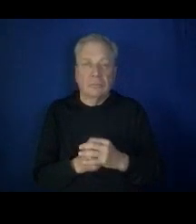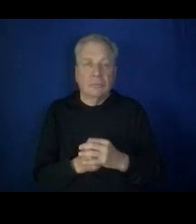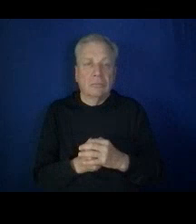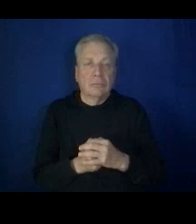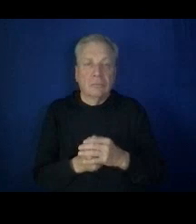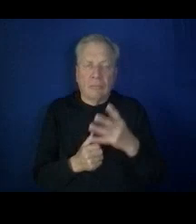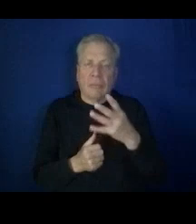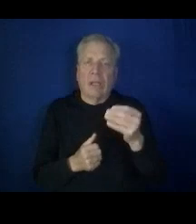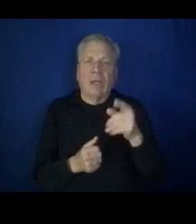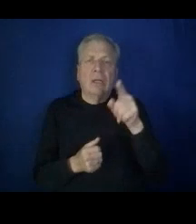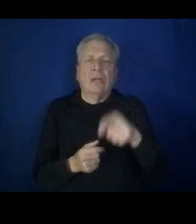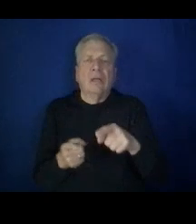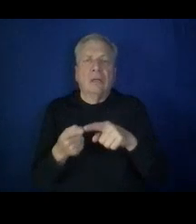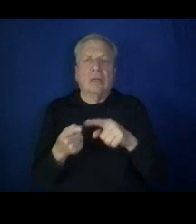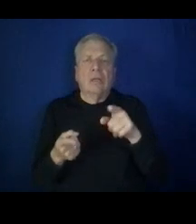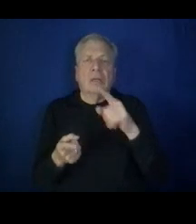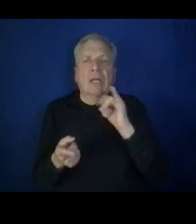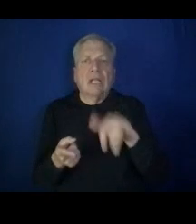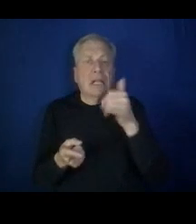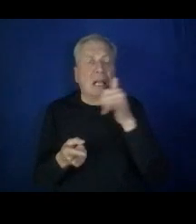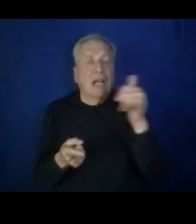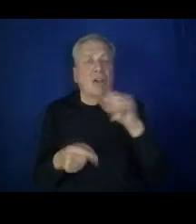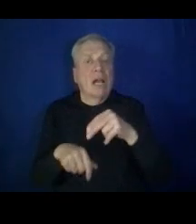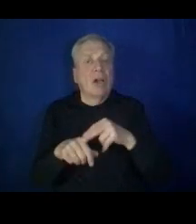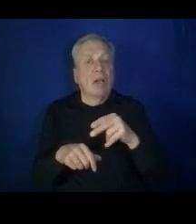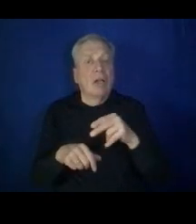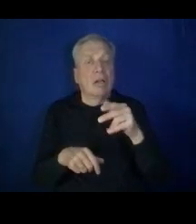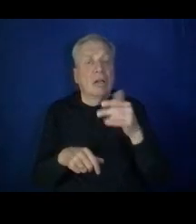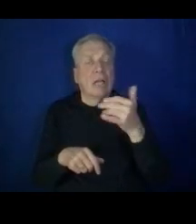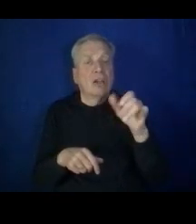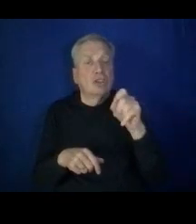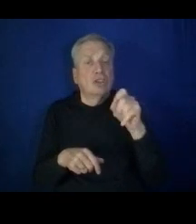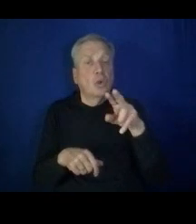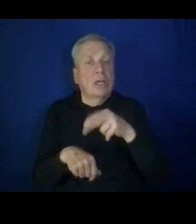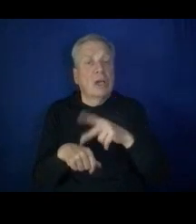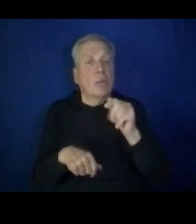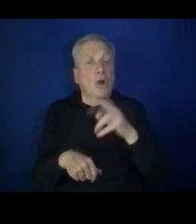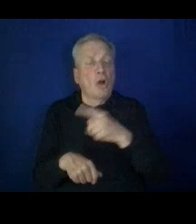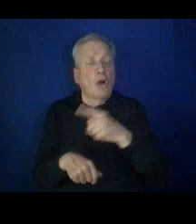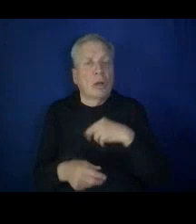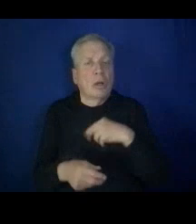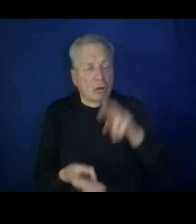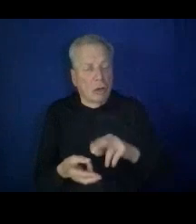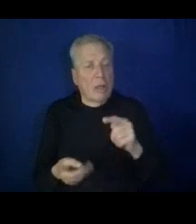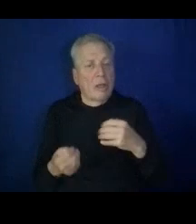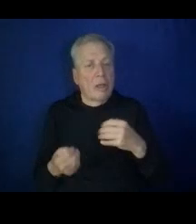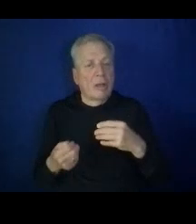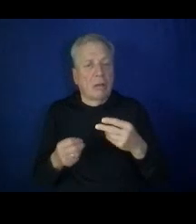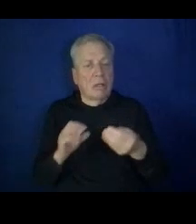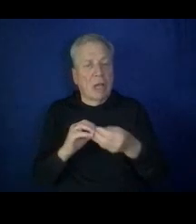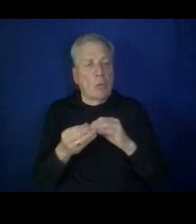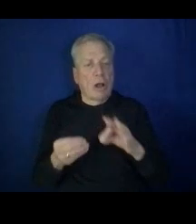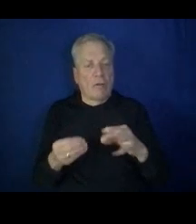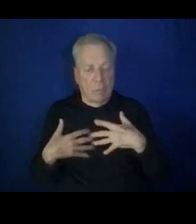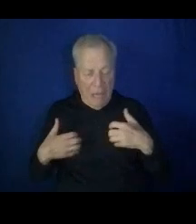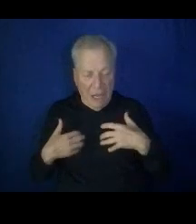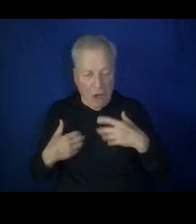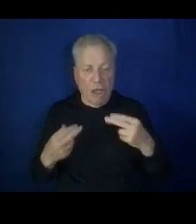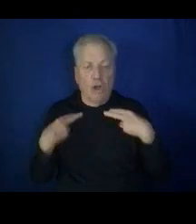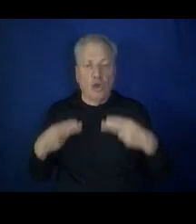And part of this is Yellowstone National Park, where we have a pretty good handle on reducing human-caused mortalities. From